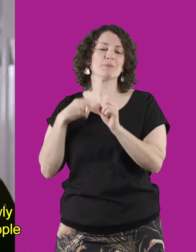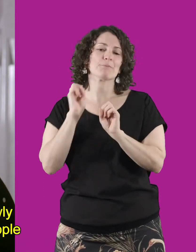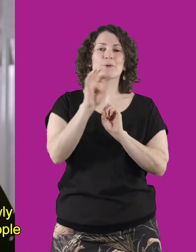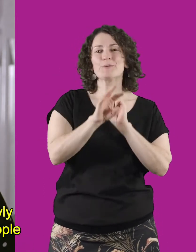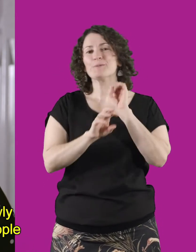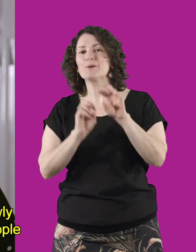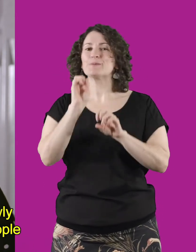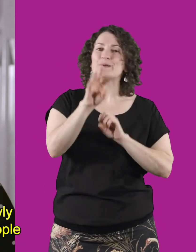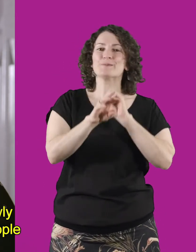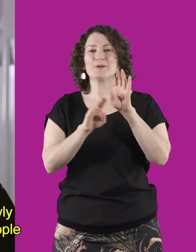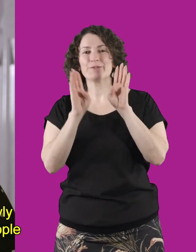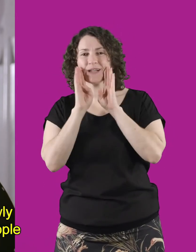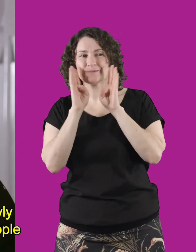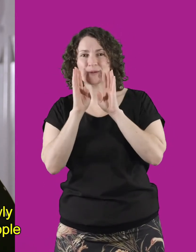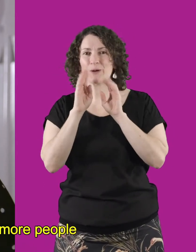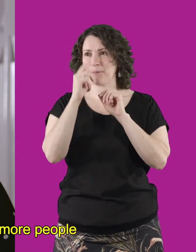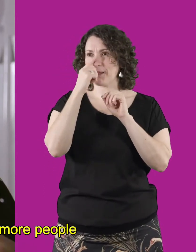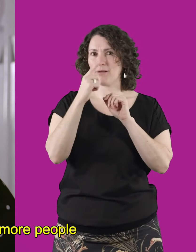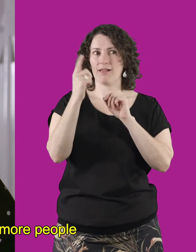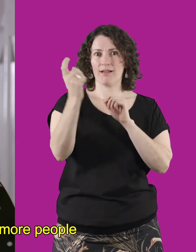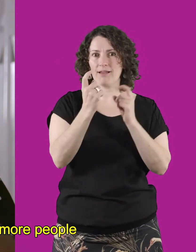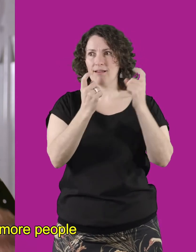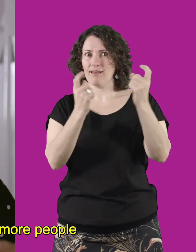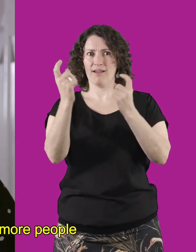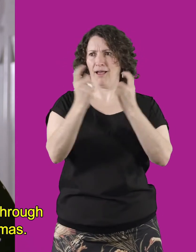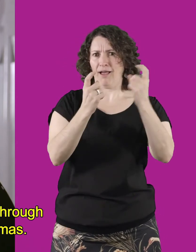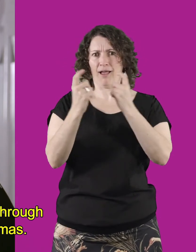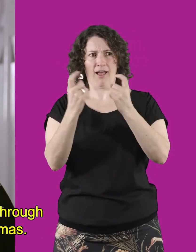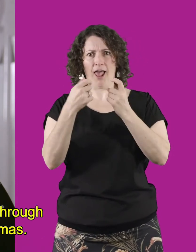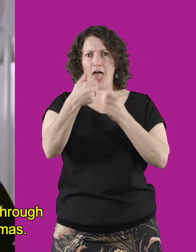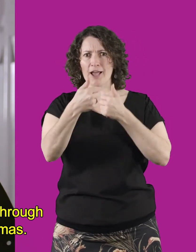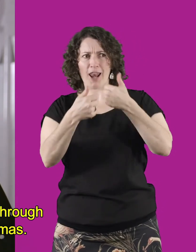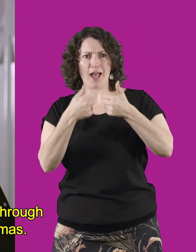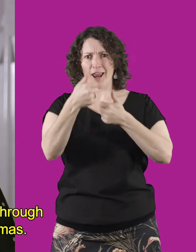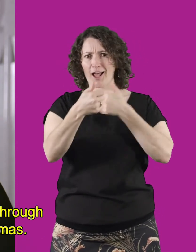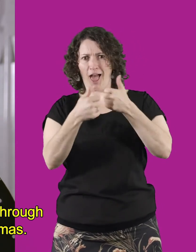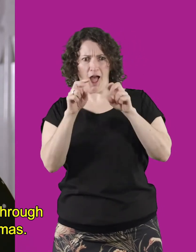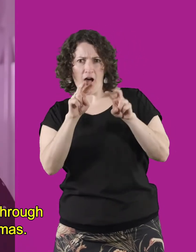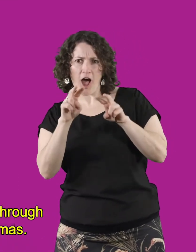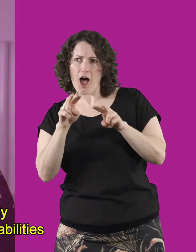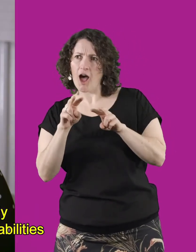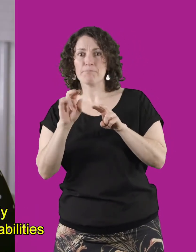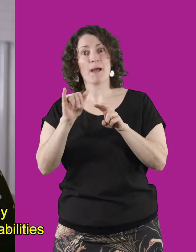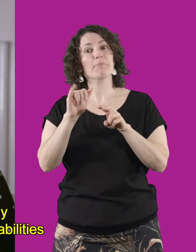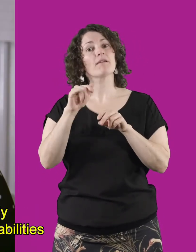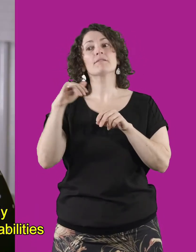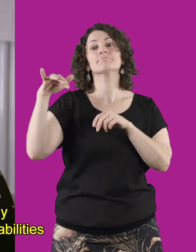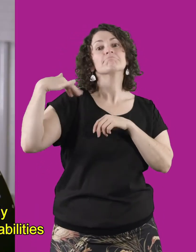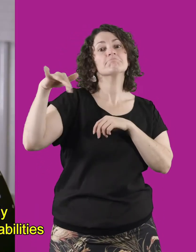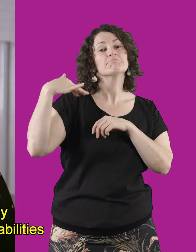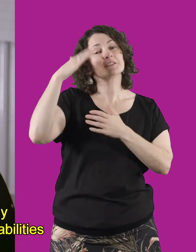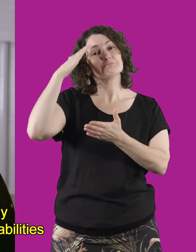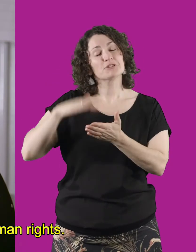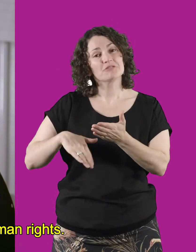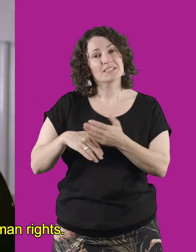slowly it's just got people and more people and more people who have been through their own traumas. And actually Women